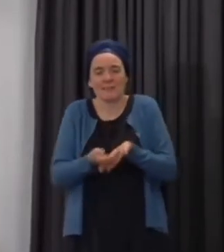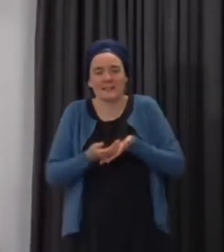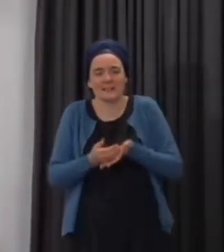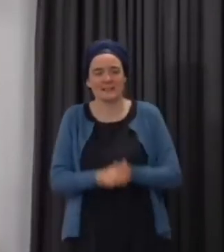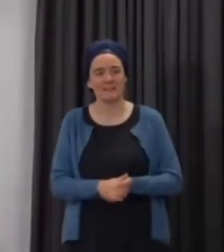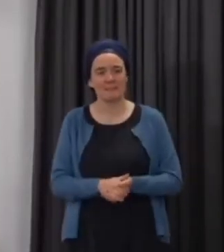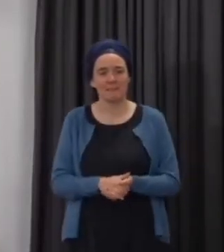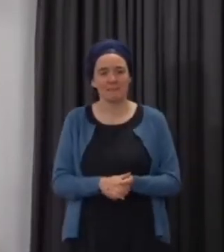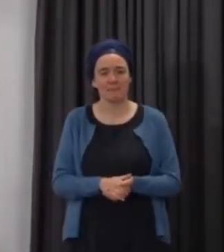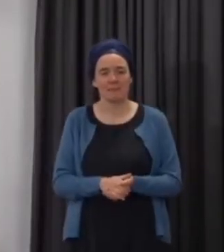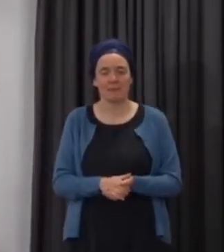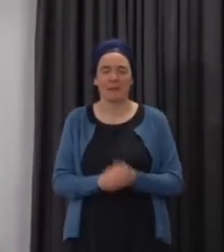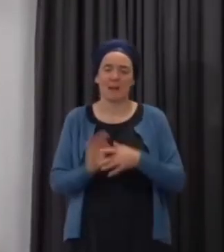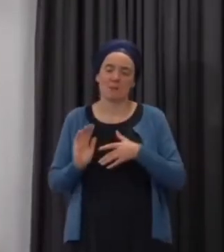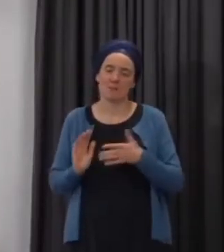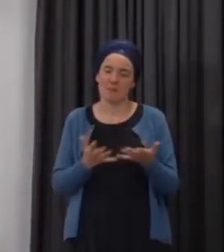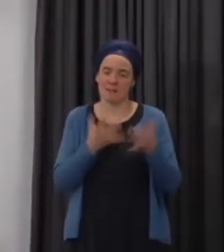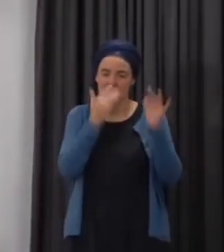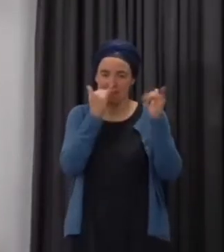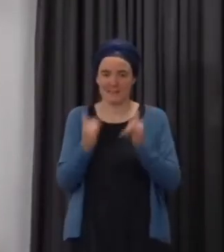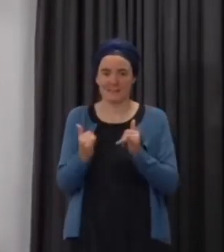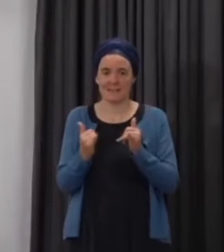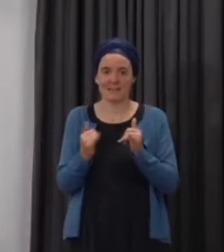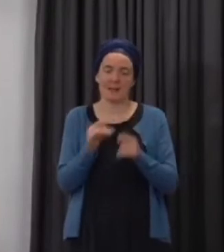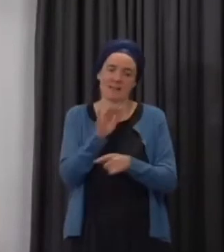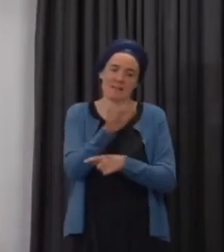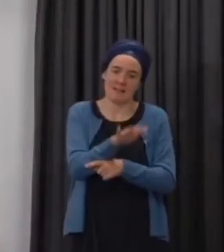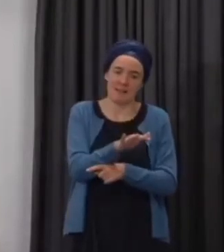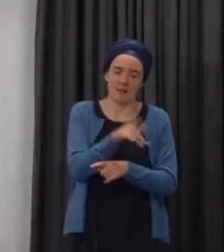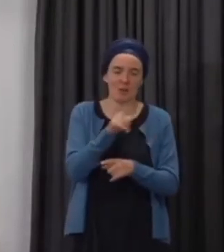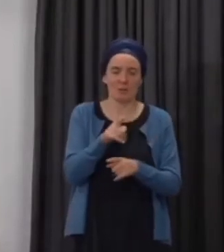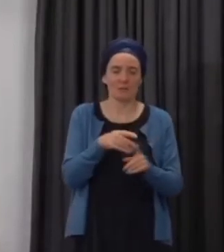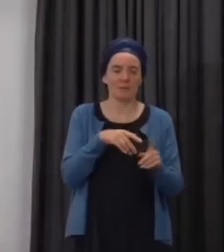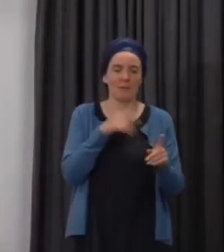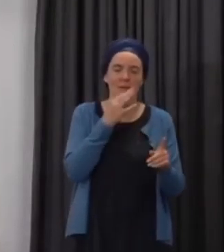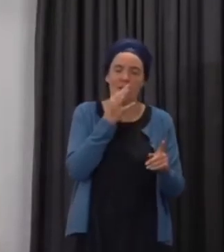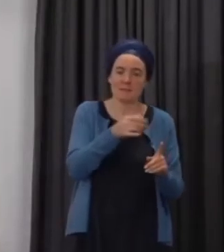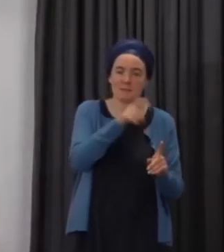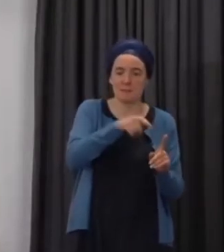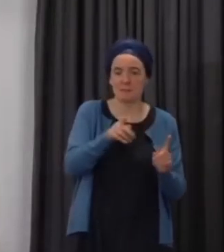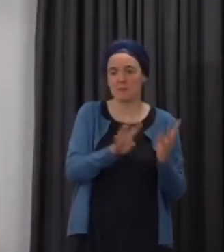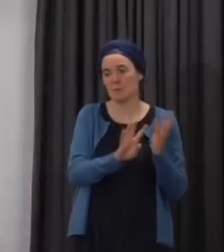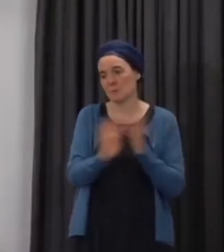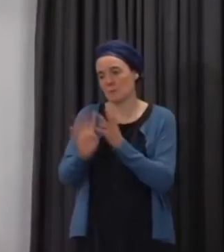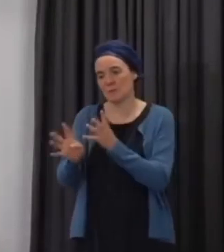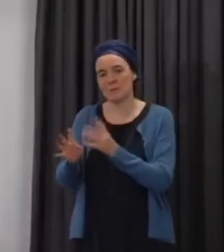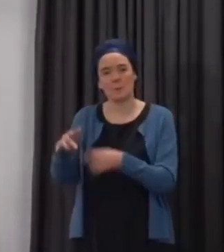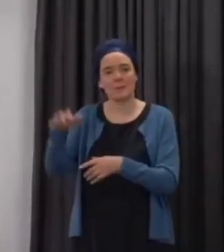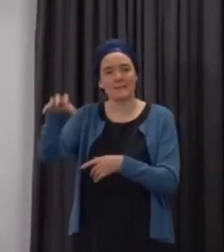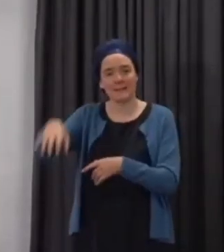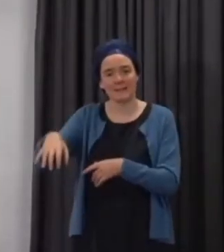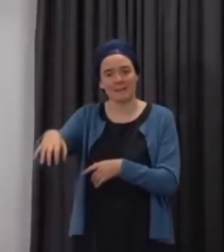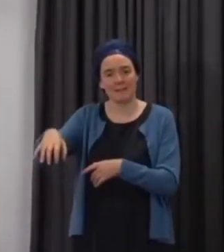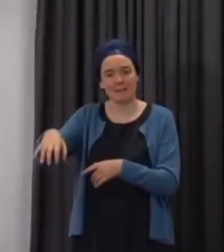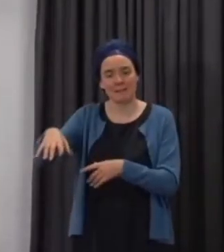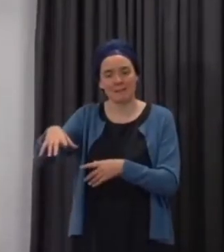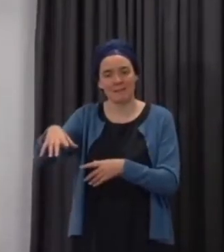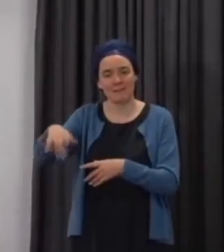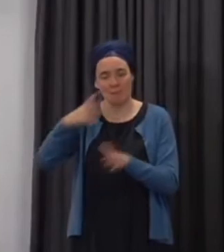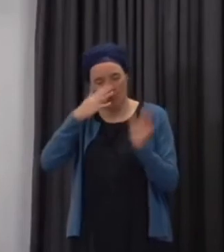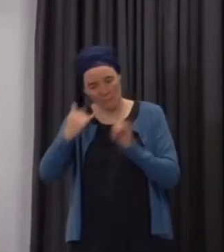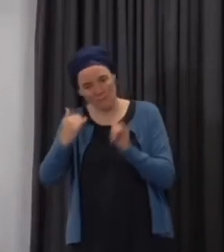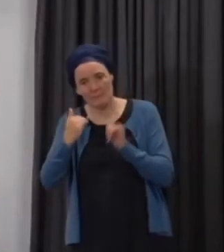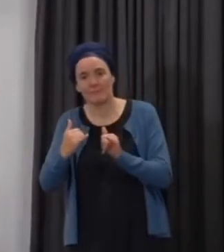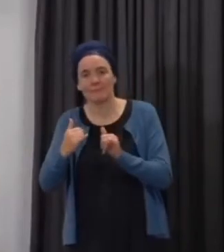care home rather than trying to deliver residents to a different testing centre. I think the challenge is about how quickly we've acted